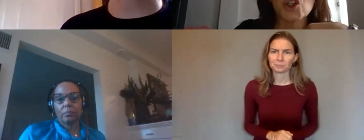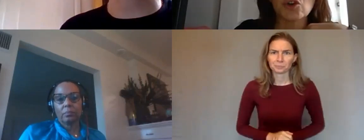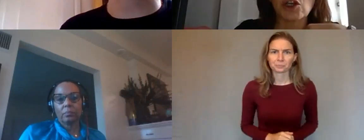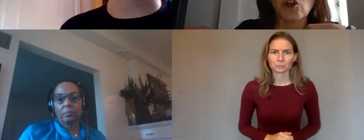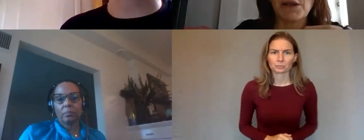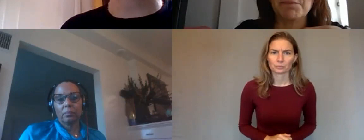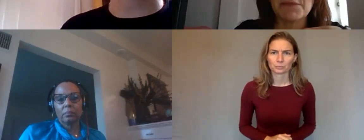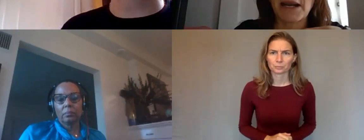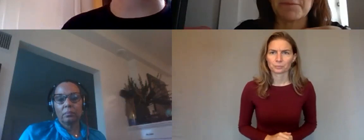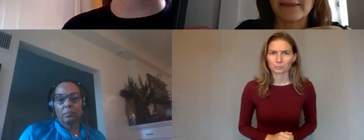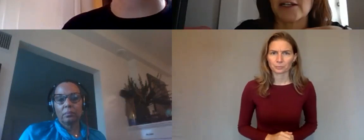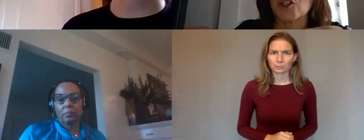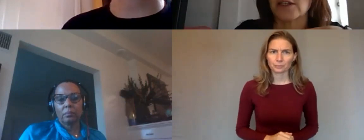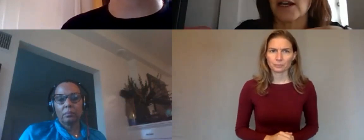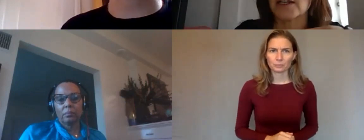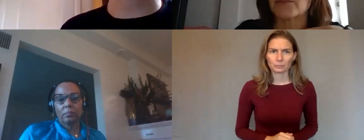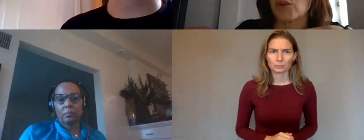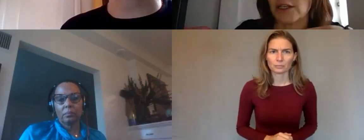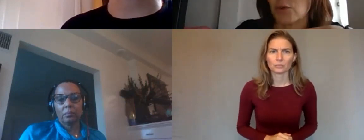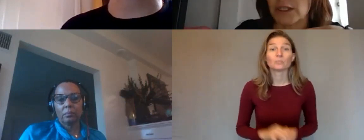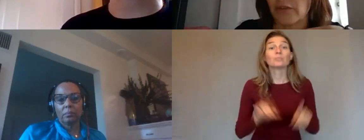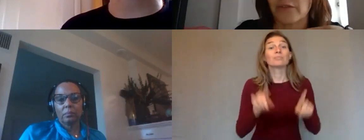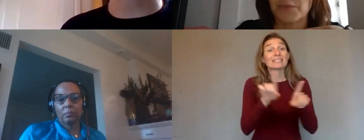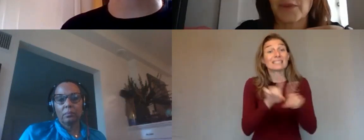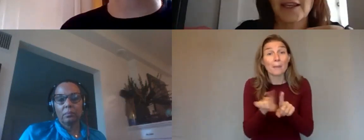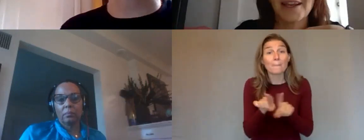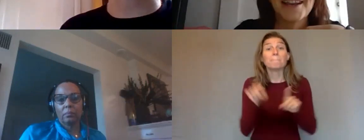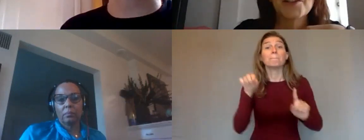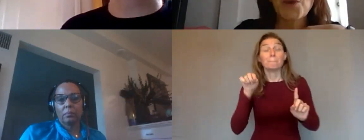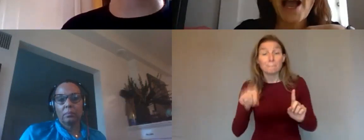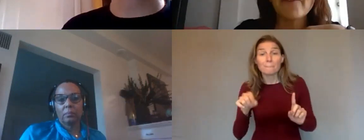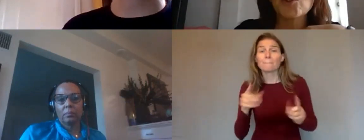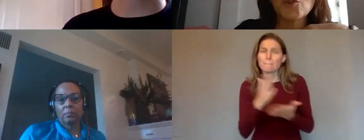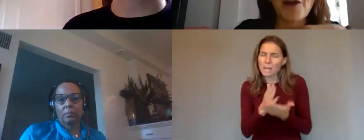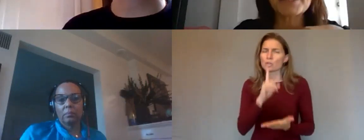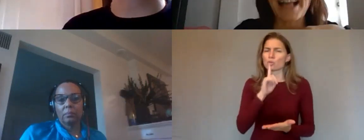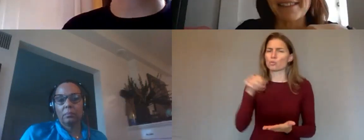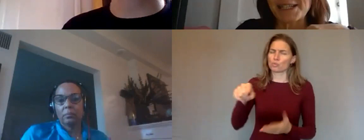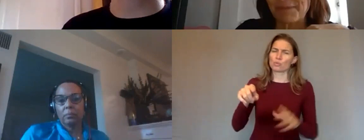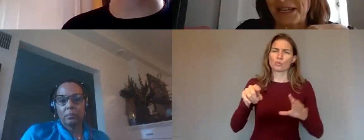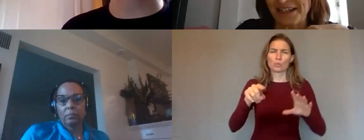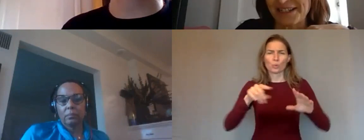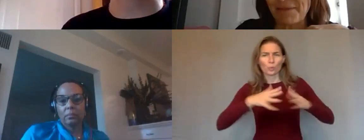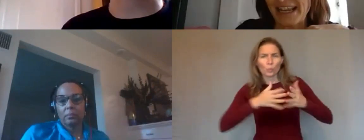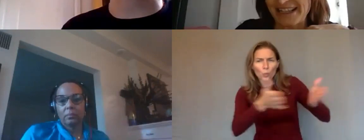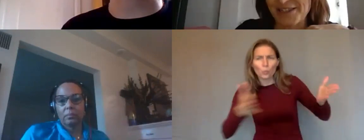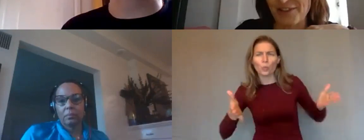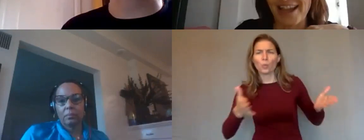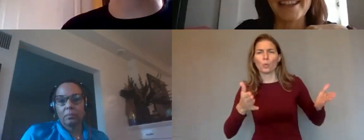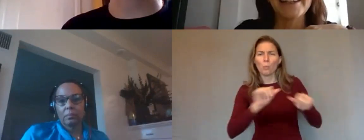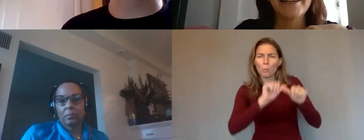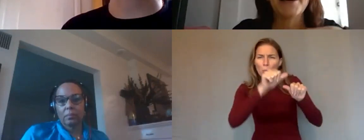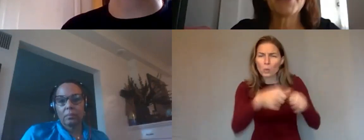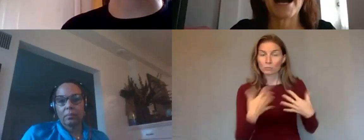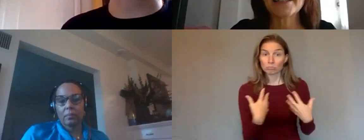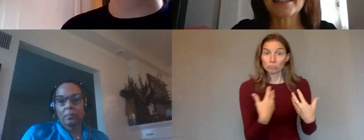to ensure the global Build Back Better agenda is fully inclusive. So we have two outstanding speakers debaters